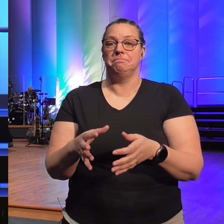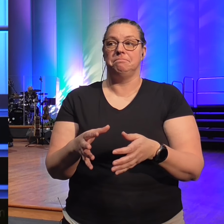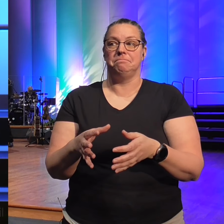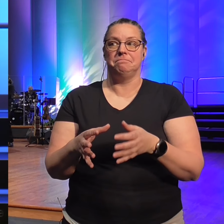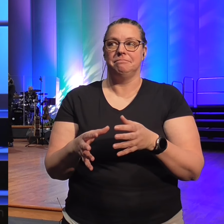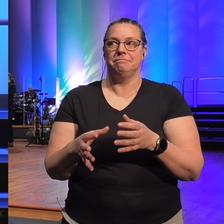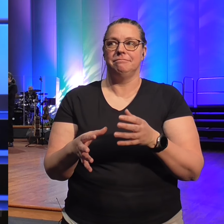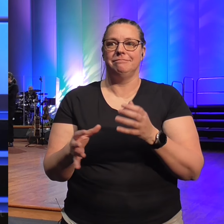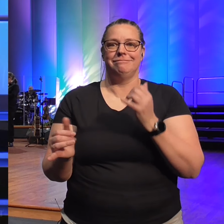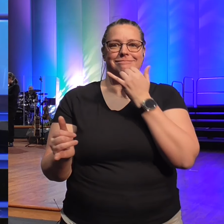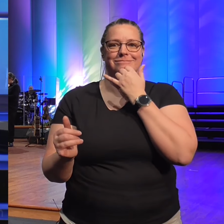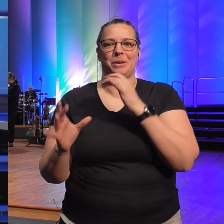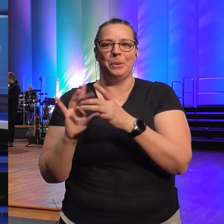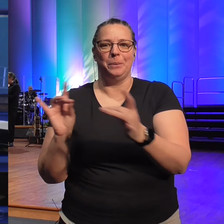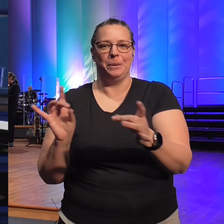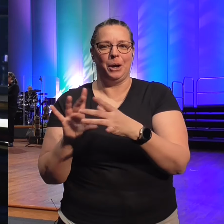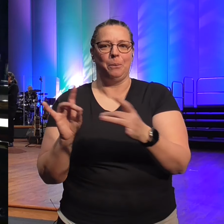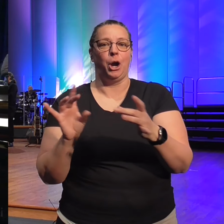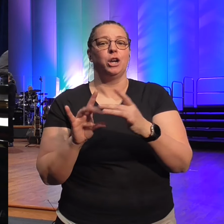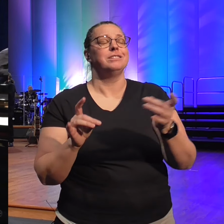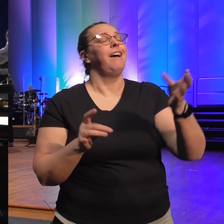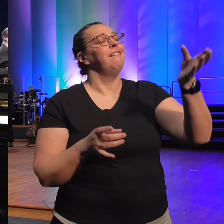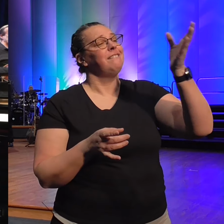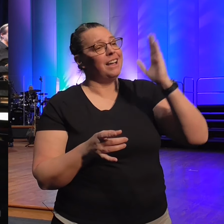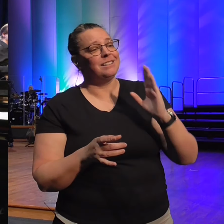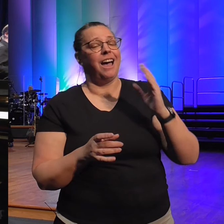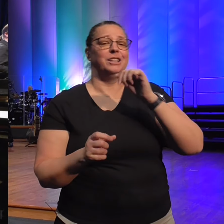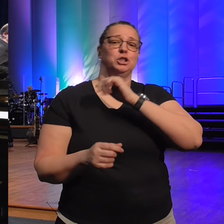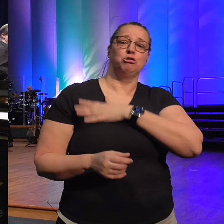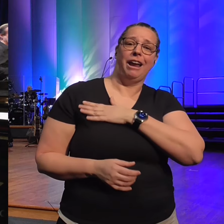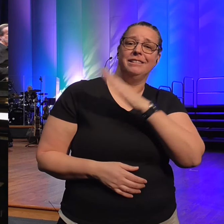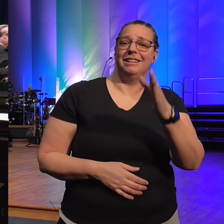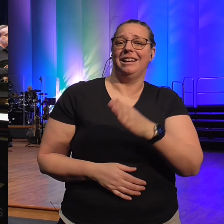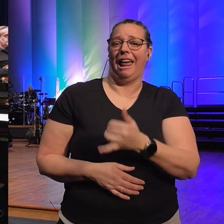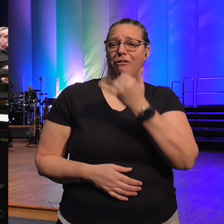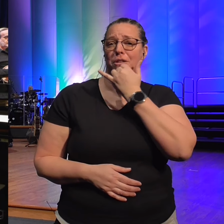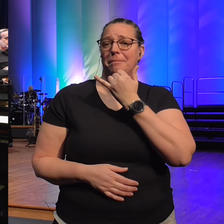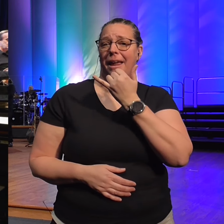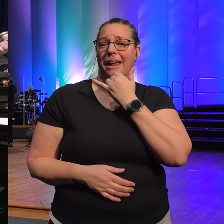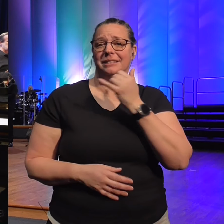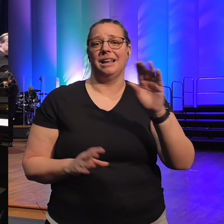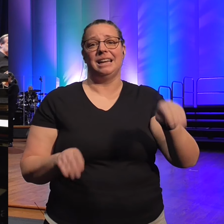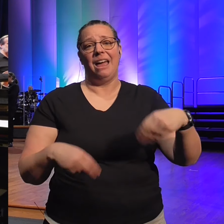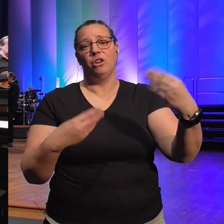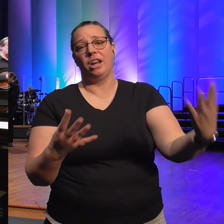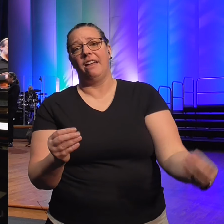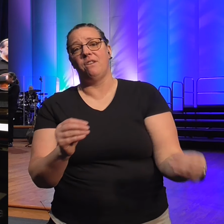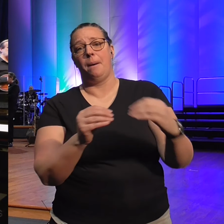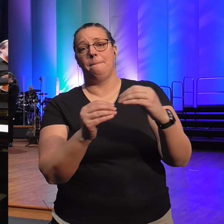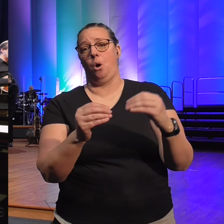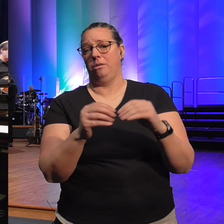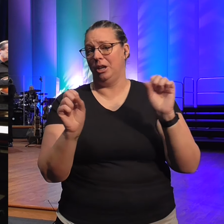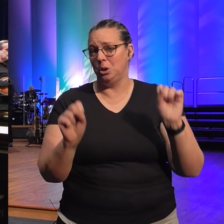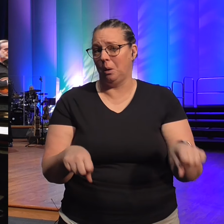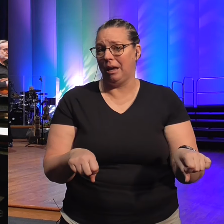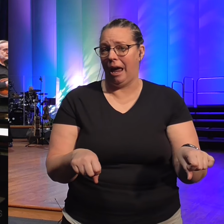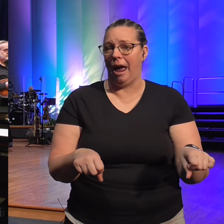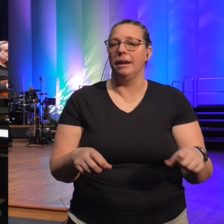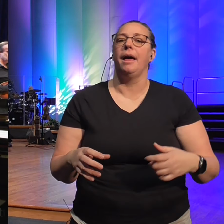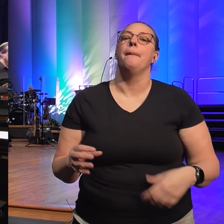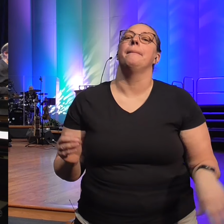you'll find God's grace in every mistake, and always give more than you take. But more